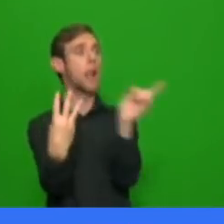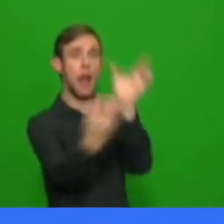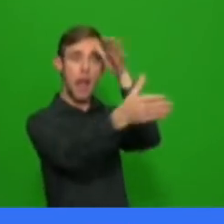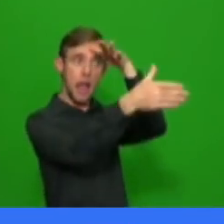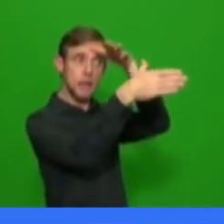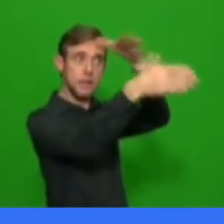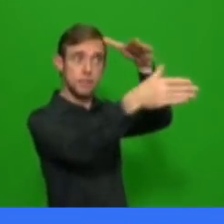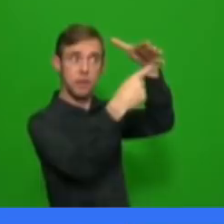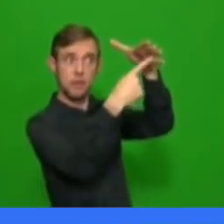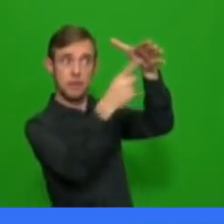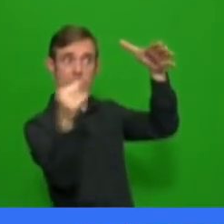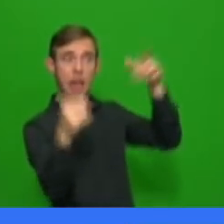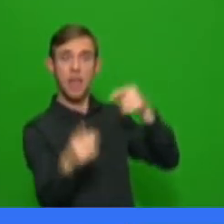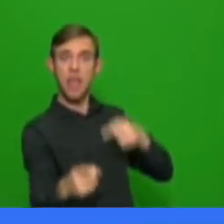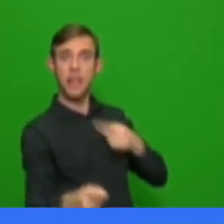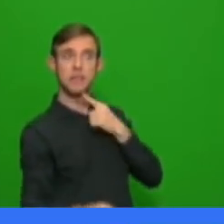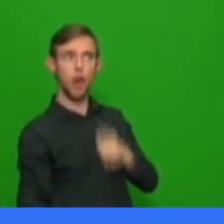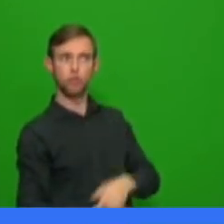lower